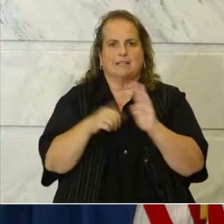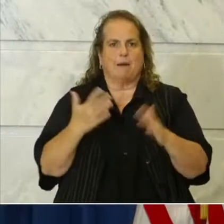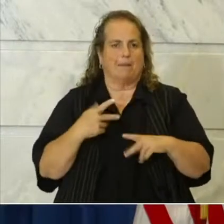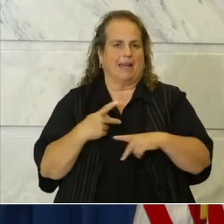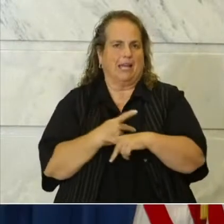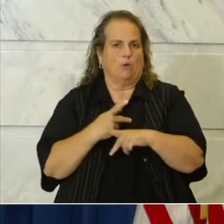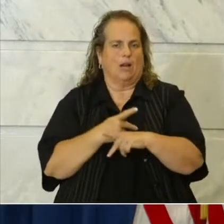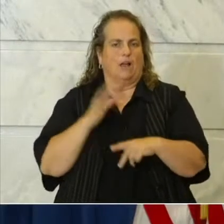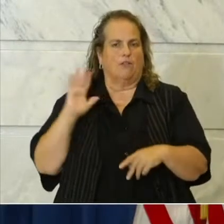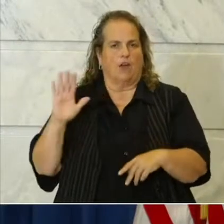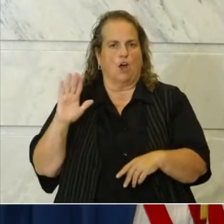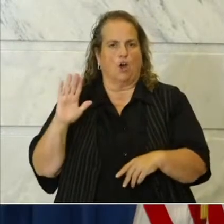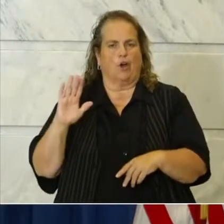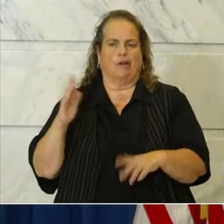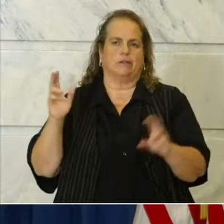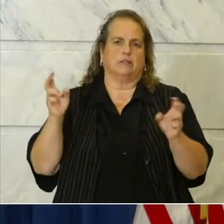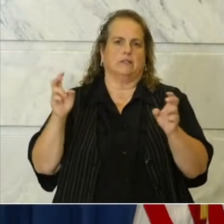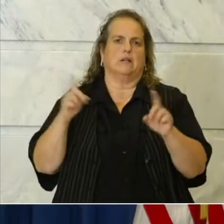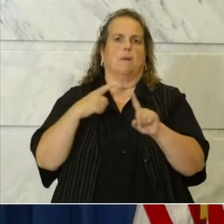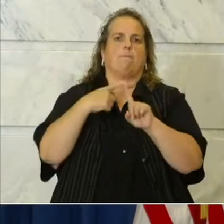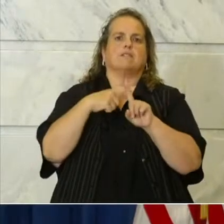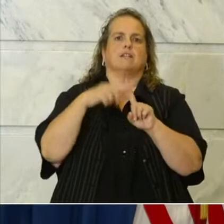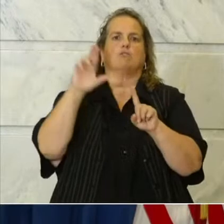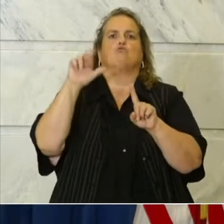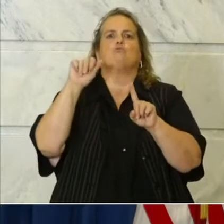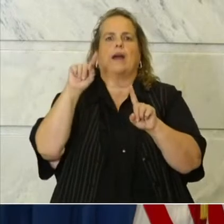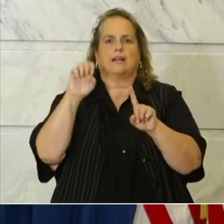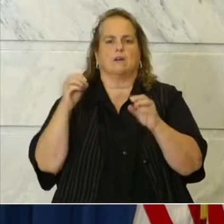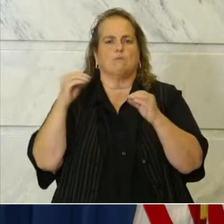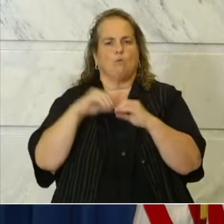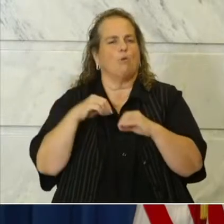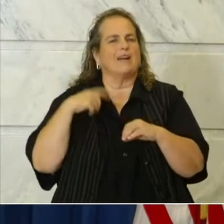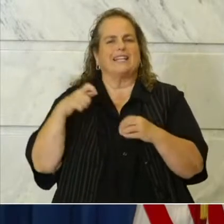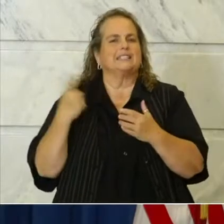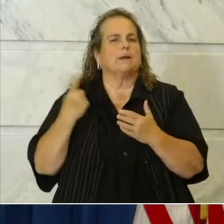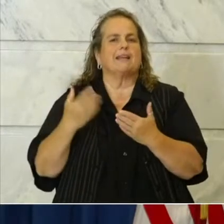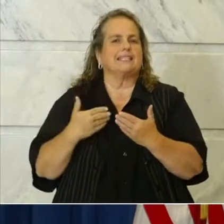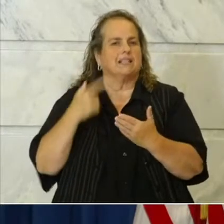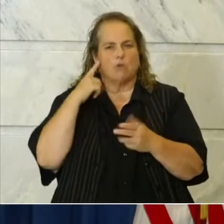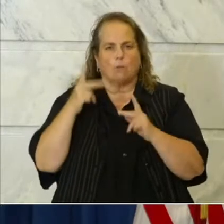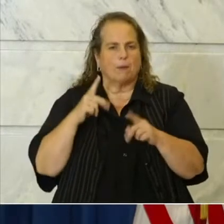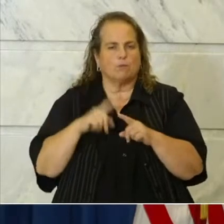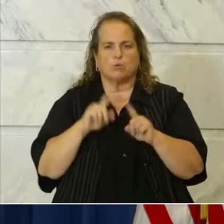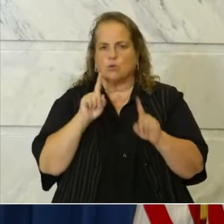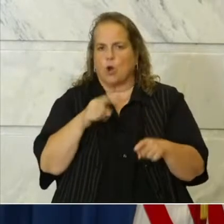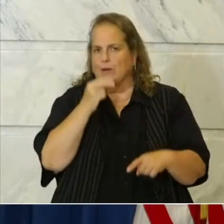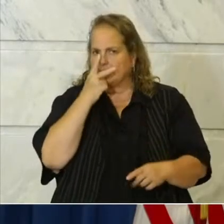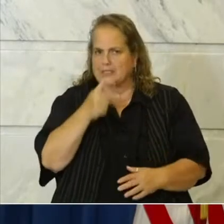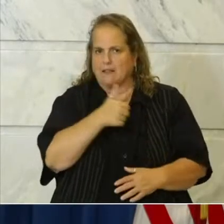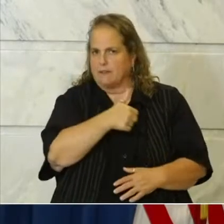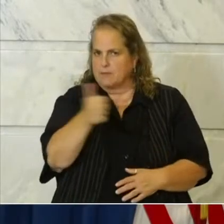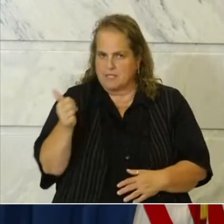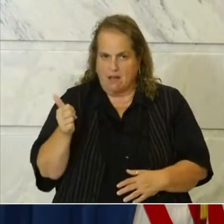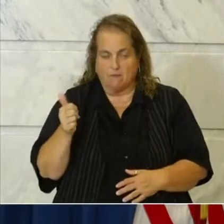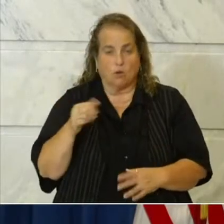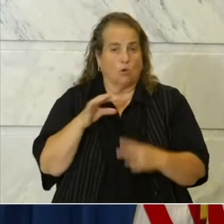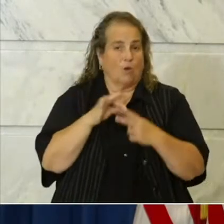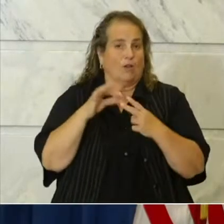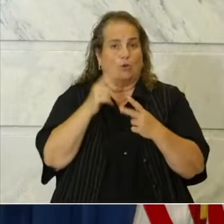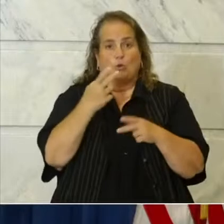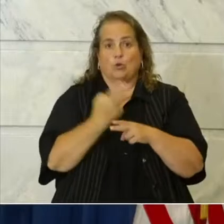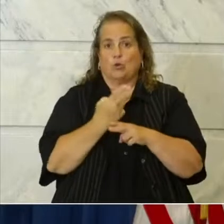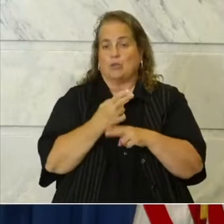rate differently on their website. We just needed something easy to go to for people to see. But whether you use a 7